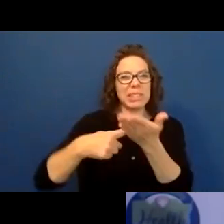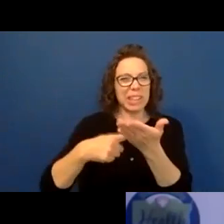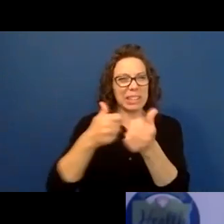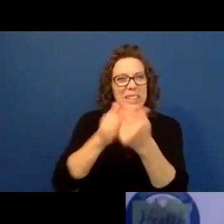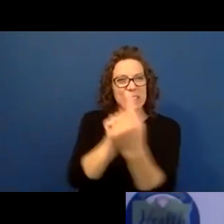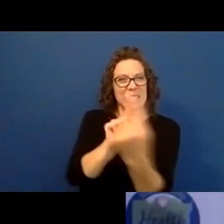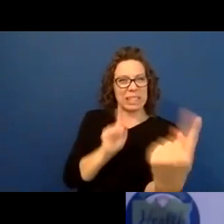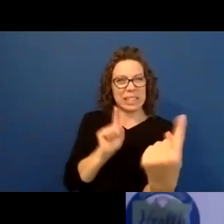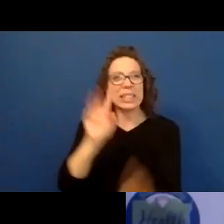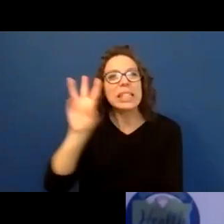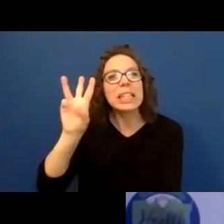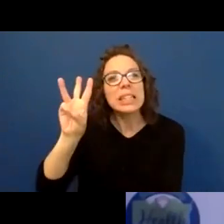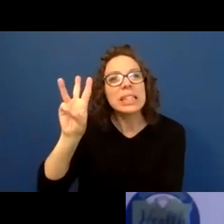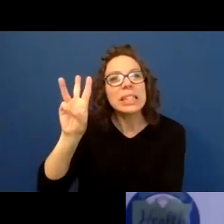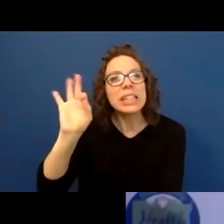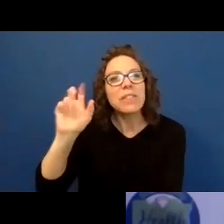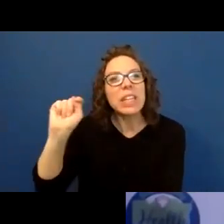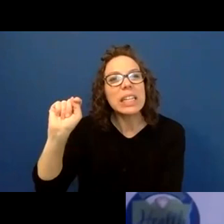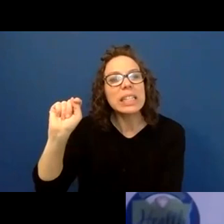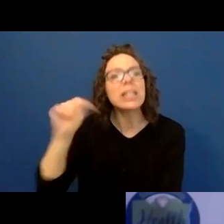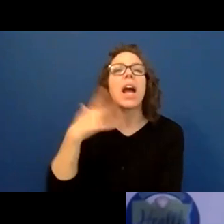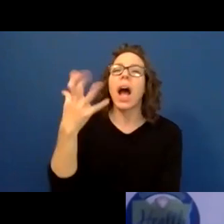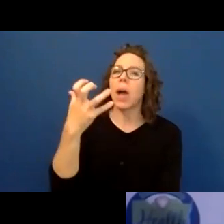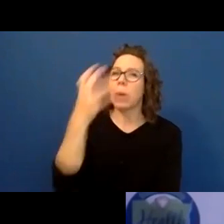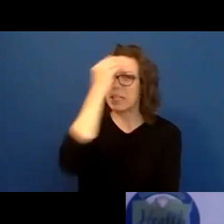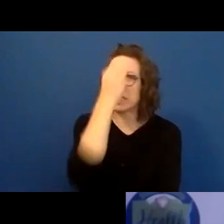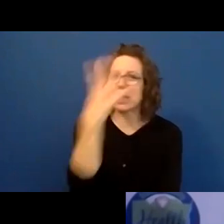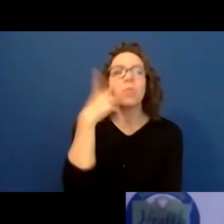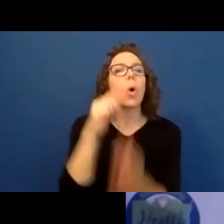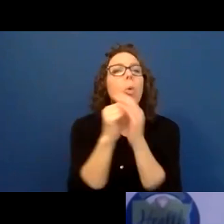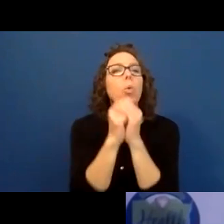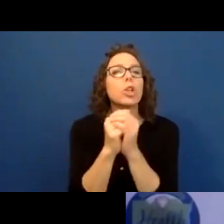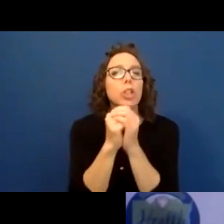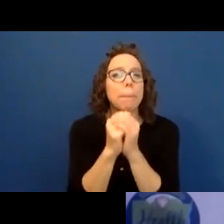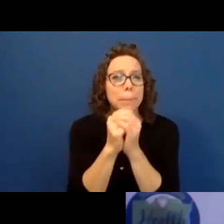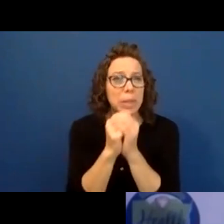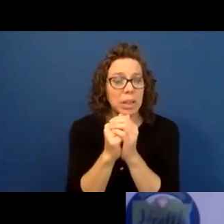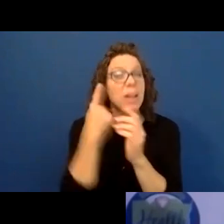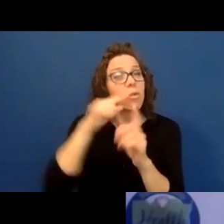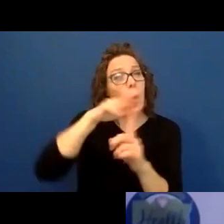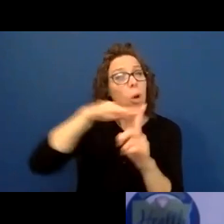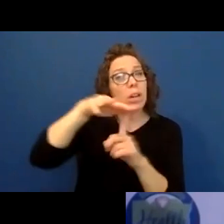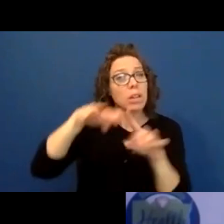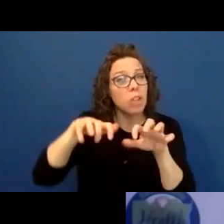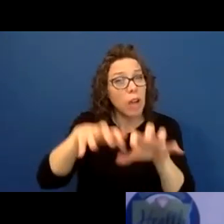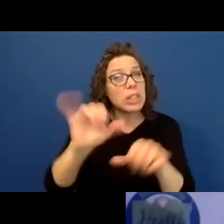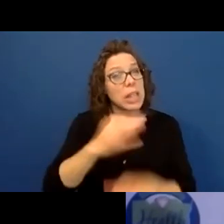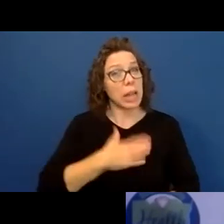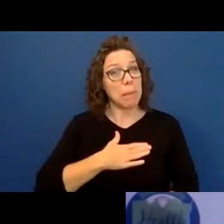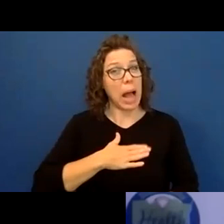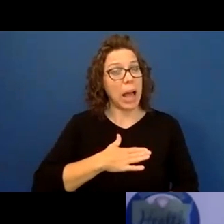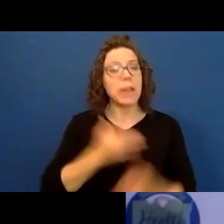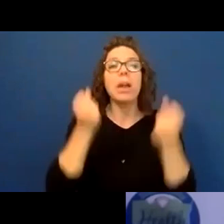distancing that's required. I want to say that in the worship context, at least for congregations that worship like mine do with a lot